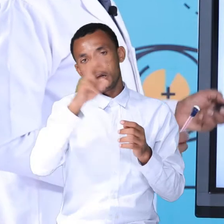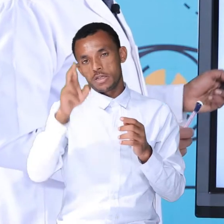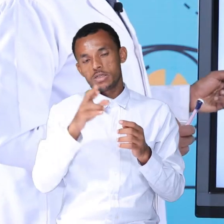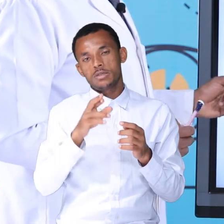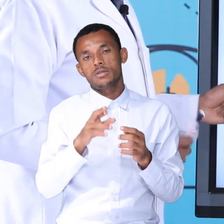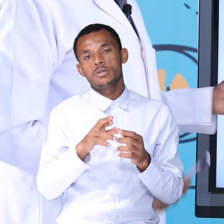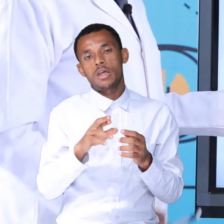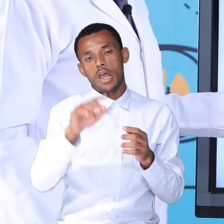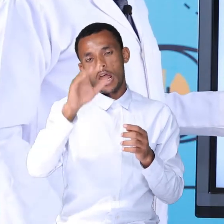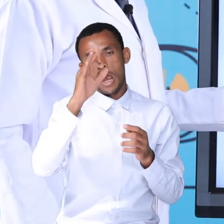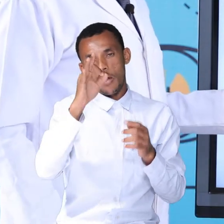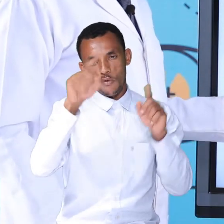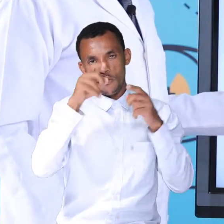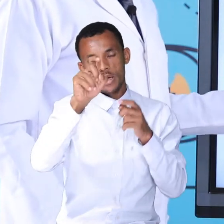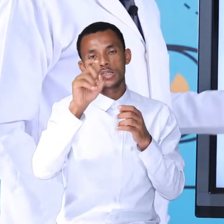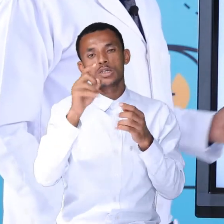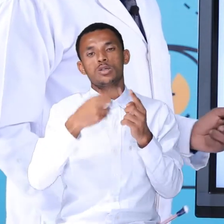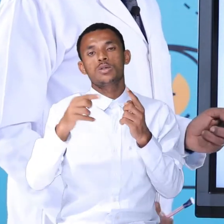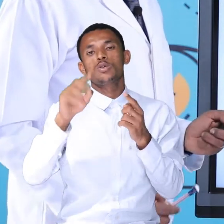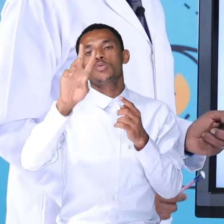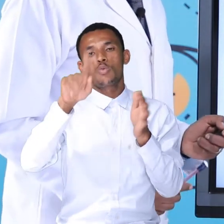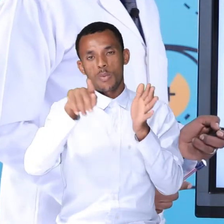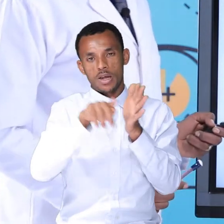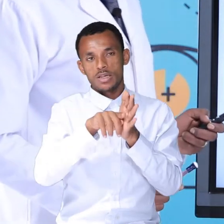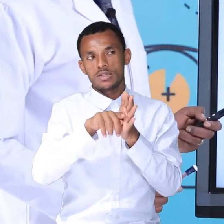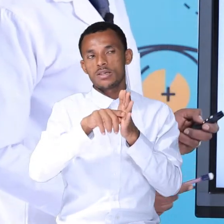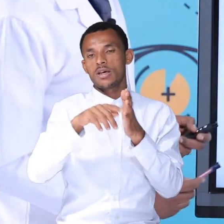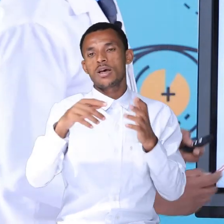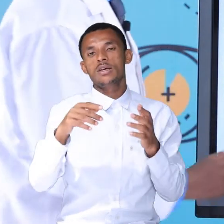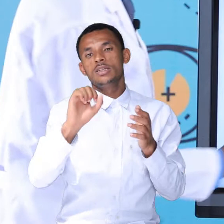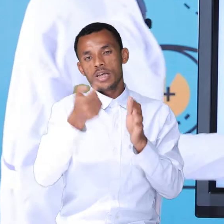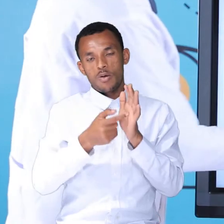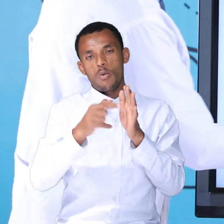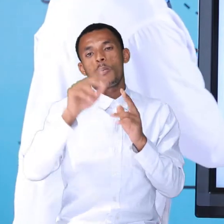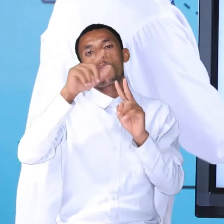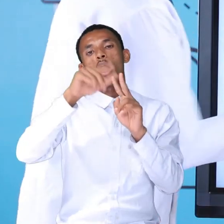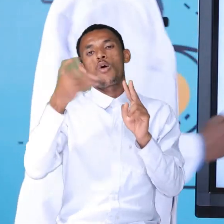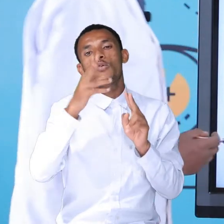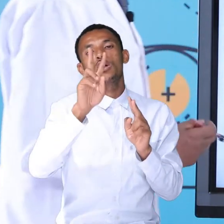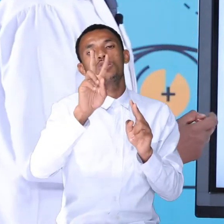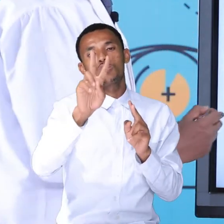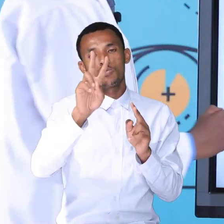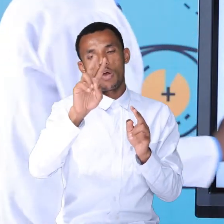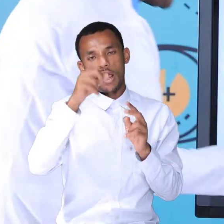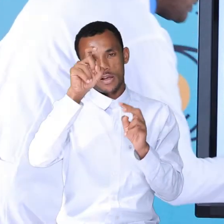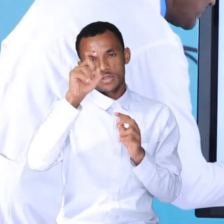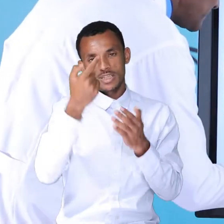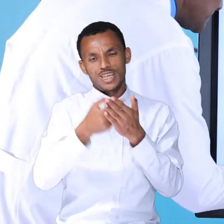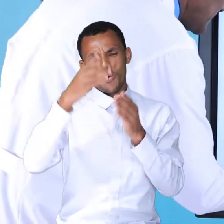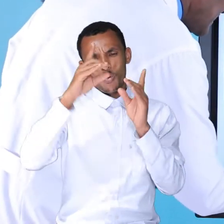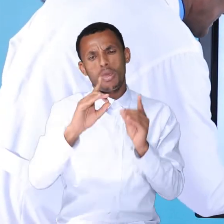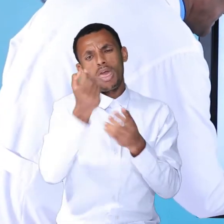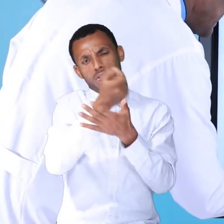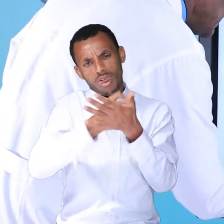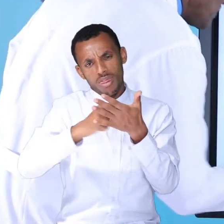b, f of a to be 2 minus half sine of pi over 2 minus x, it says. This could be written